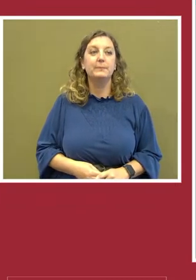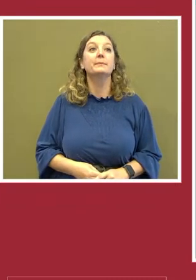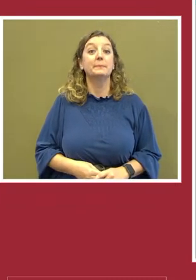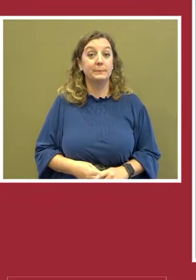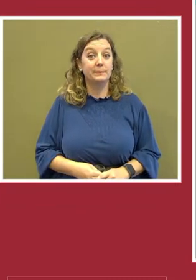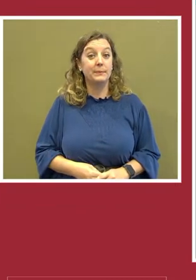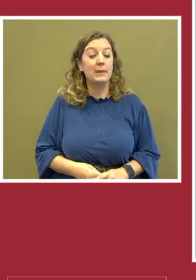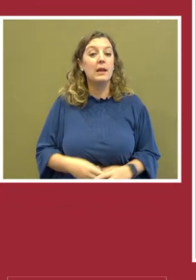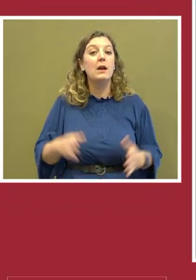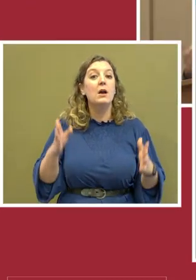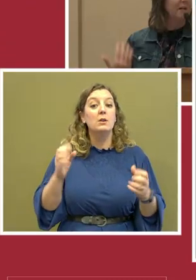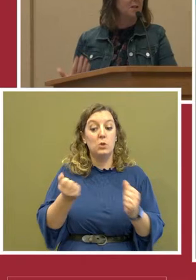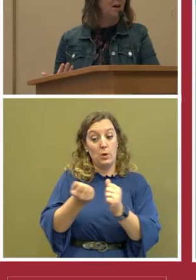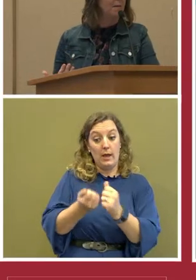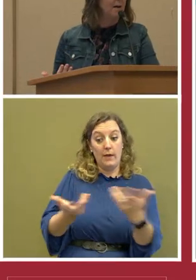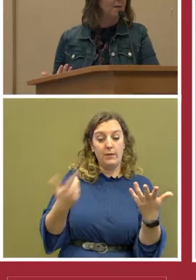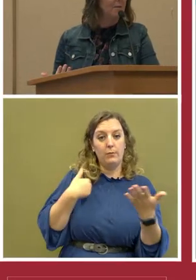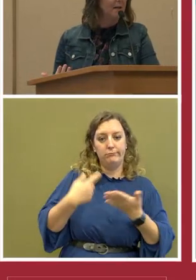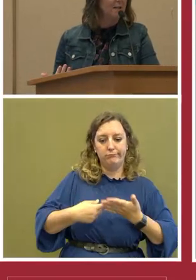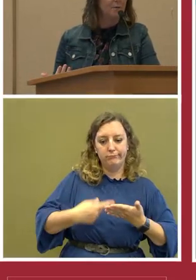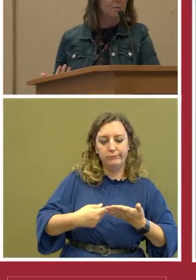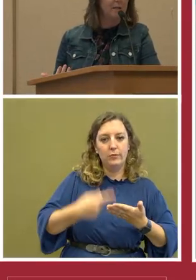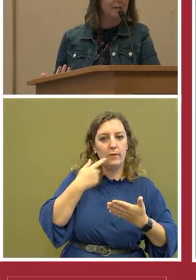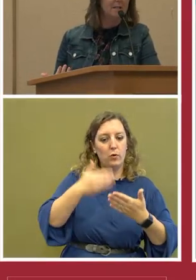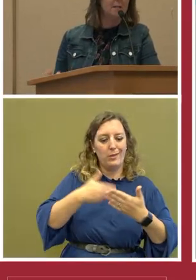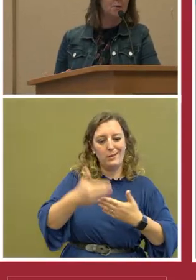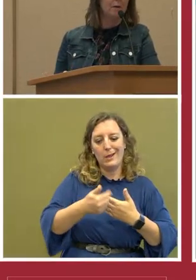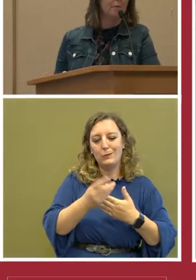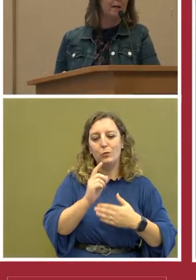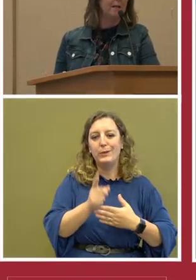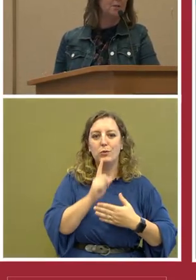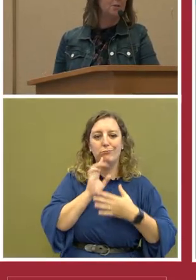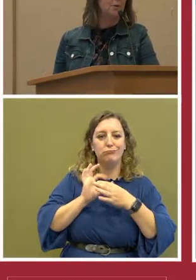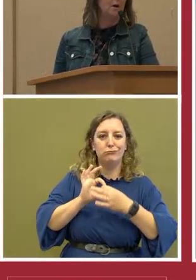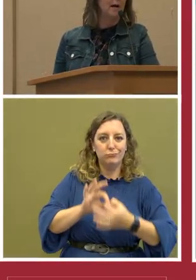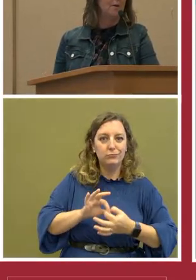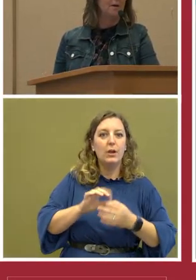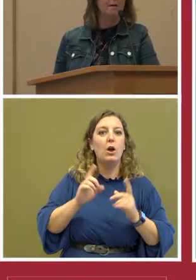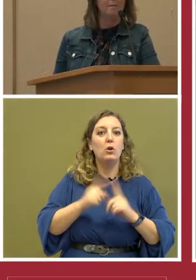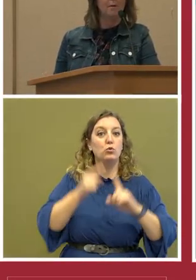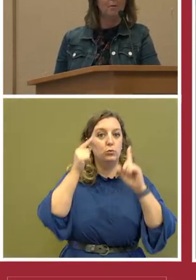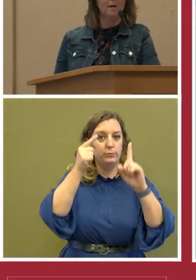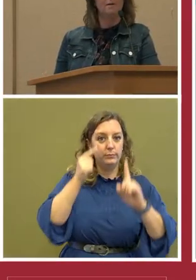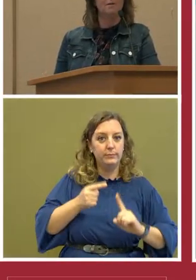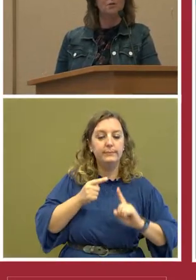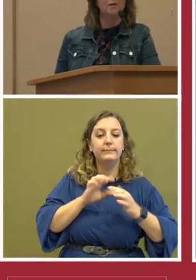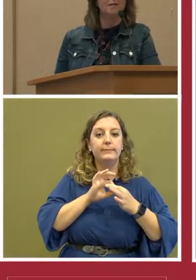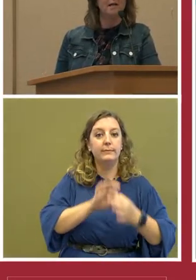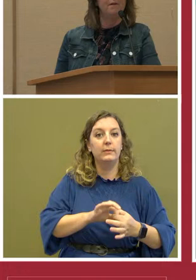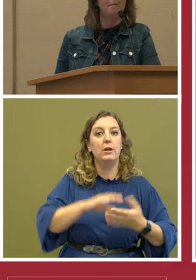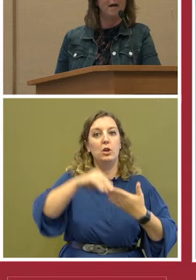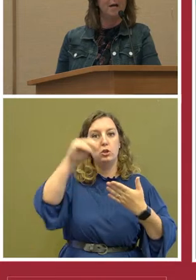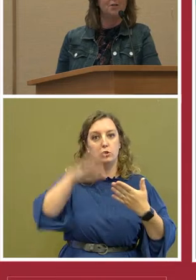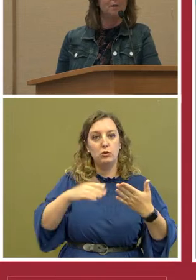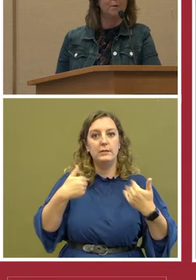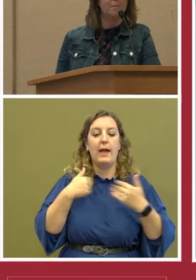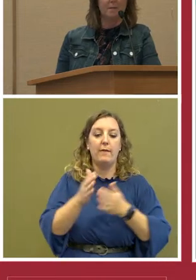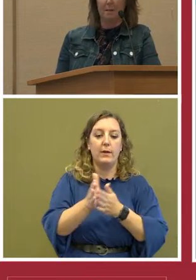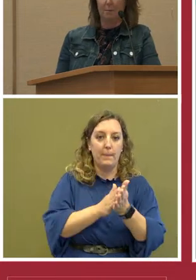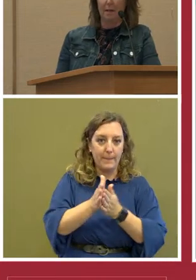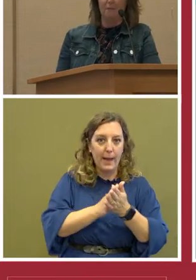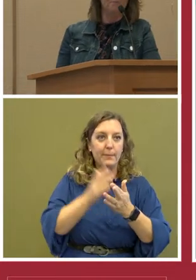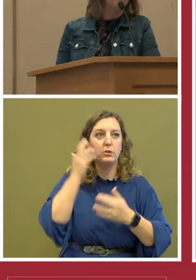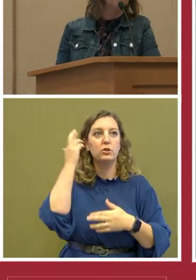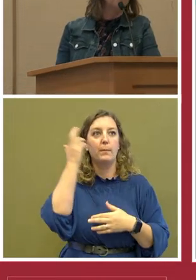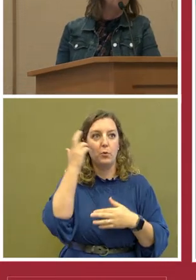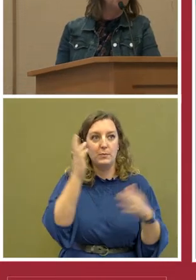All right, so everything that we're going to talk about for the next few minutes is really related to our outcome around students having a passion, a purpose,